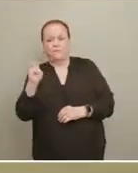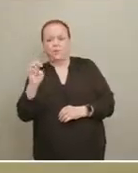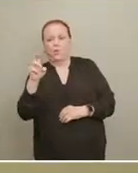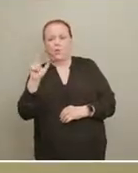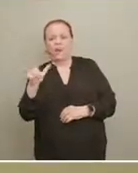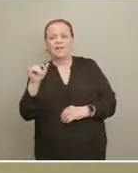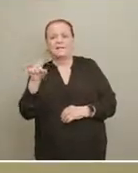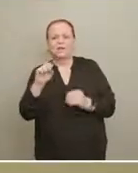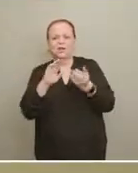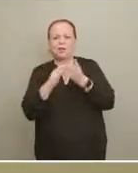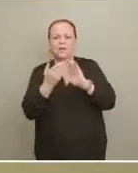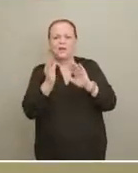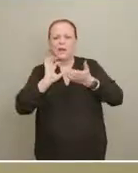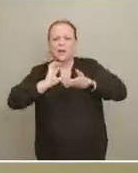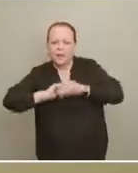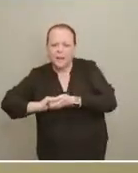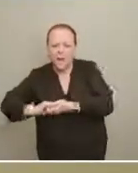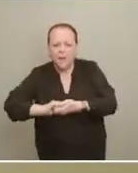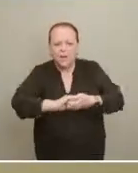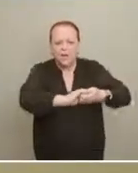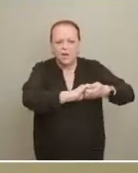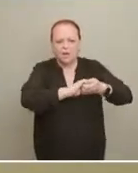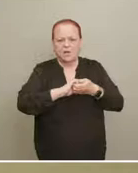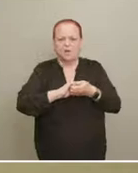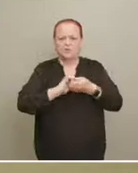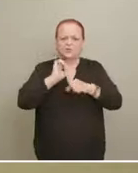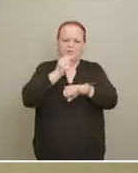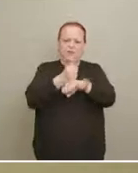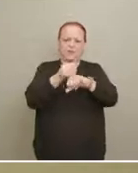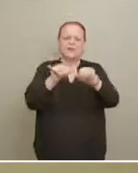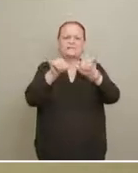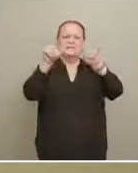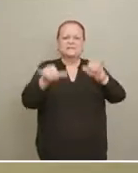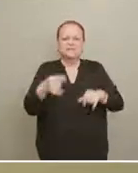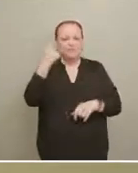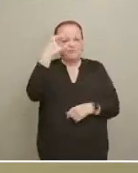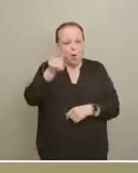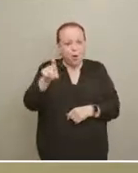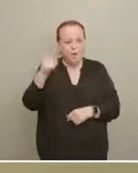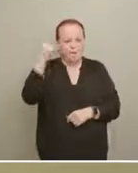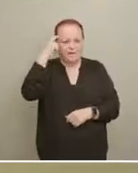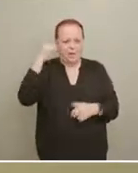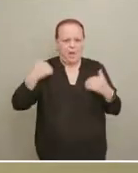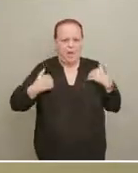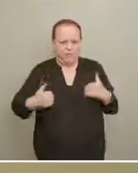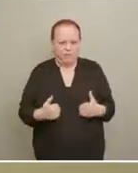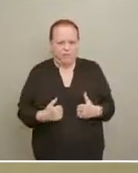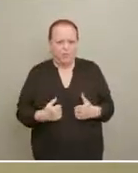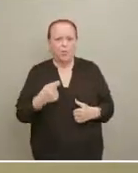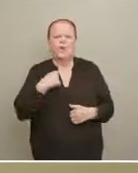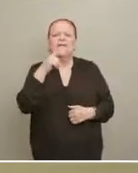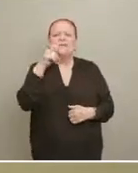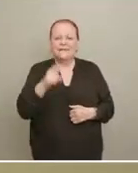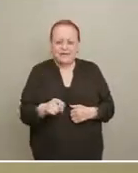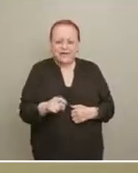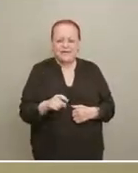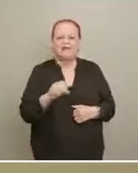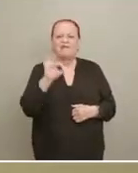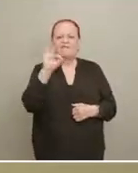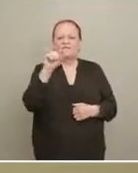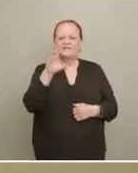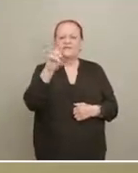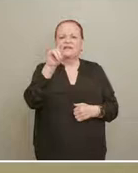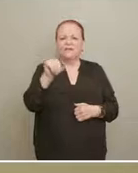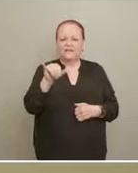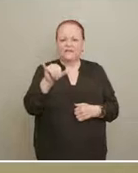community-wide collaborative that's bringing together a system of mental health. Within that system, we need facilities of care, and this is the